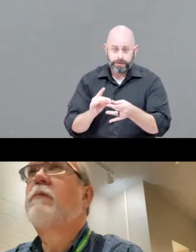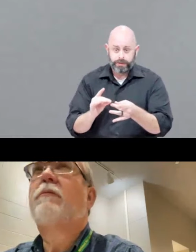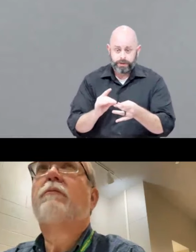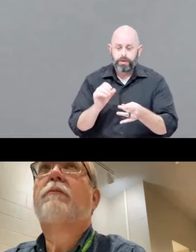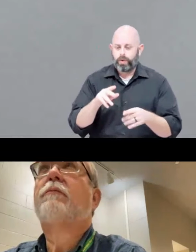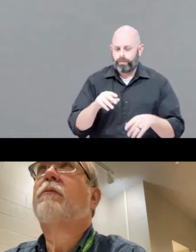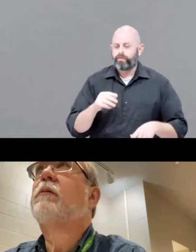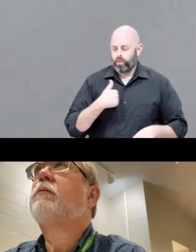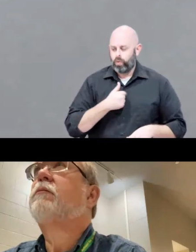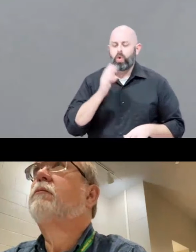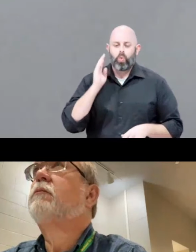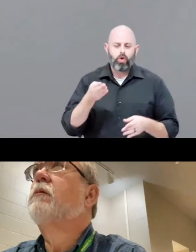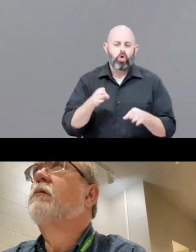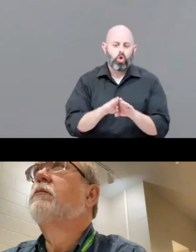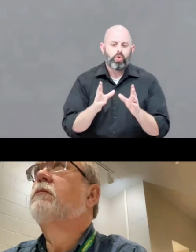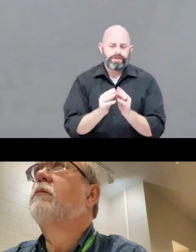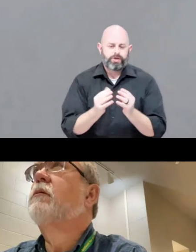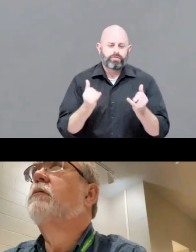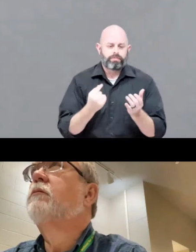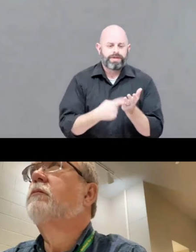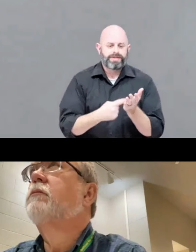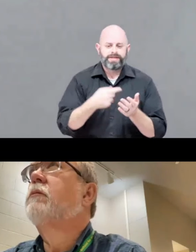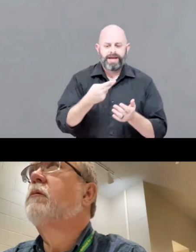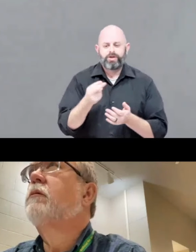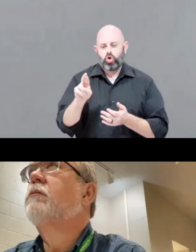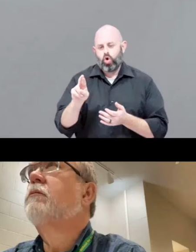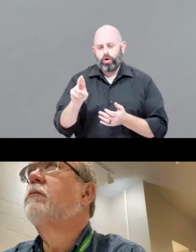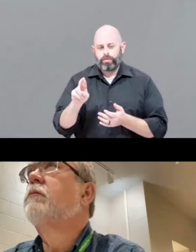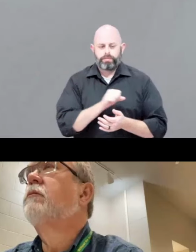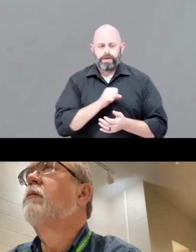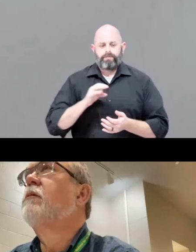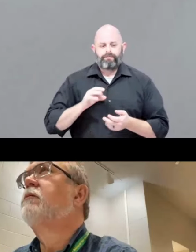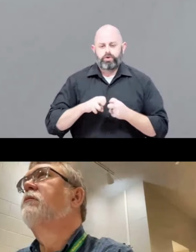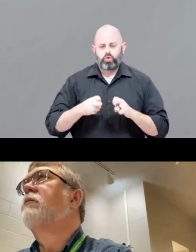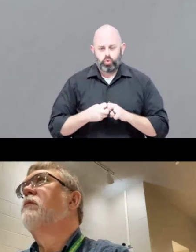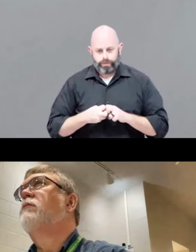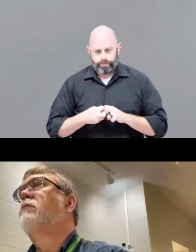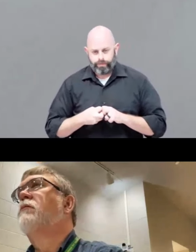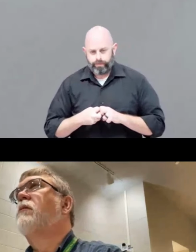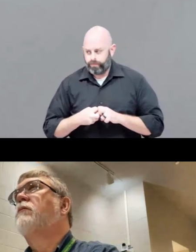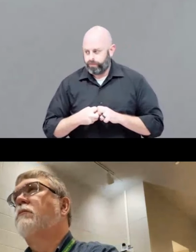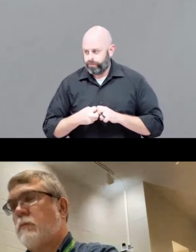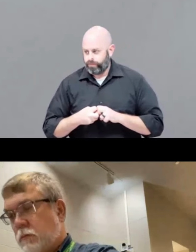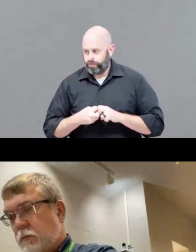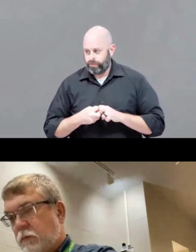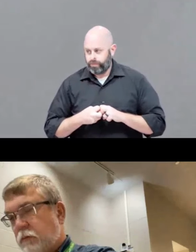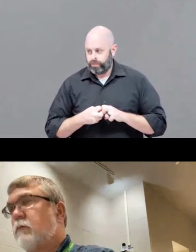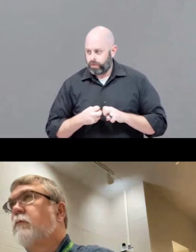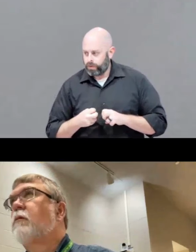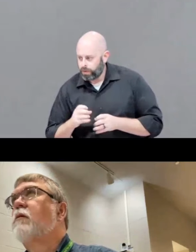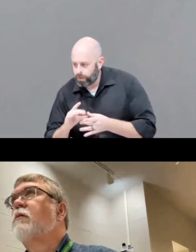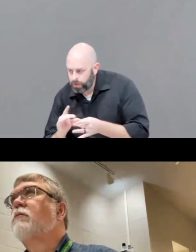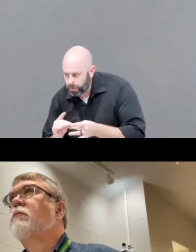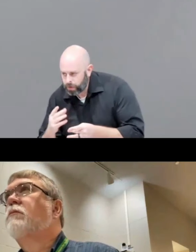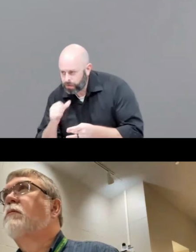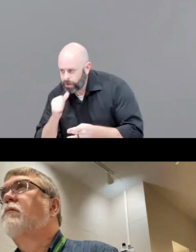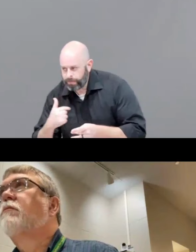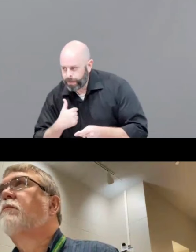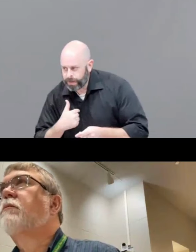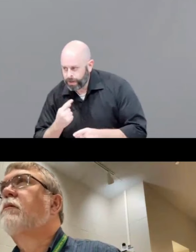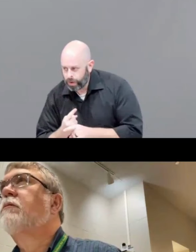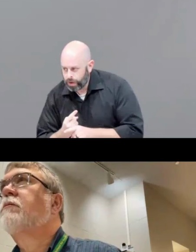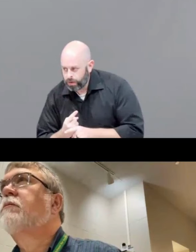We will be going into closed session to discuss a HR personnel issue. outside. Go ahead. This is what